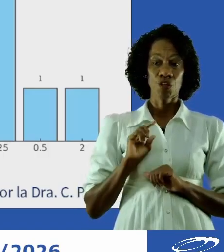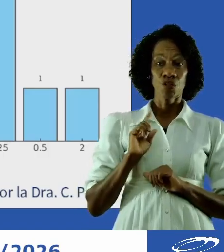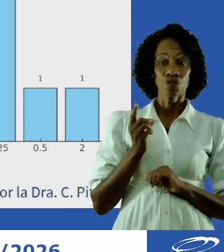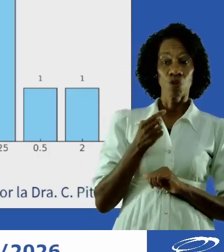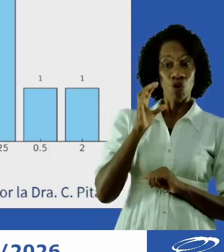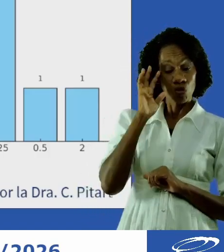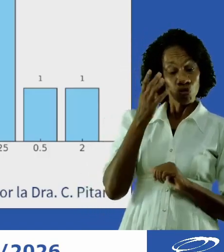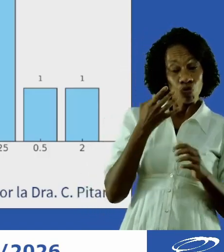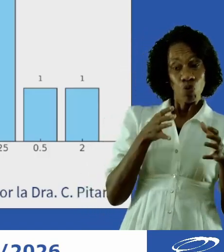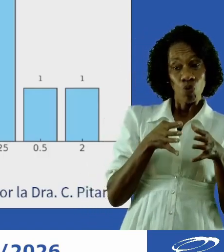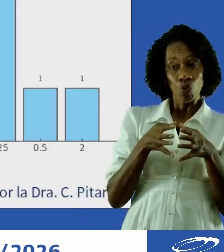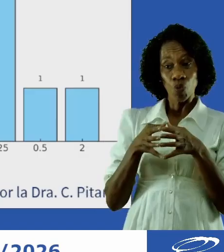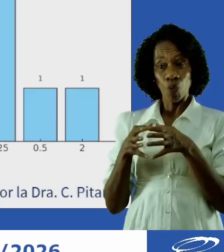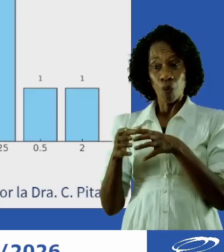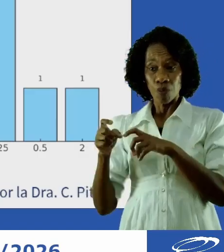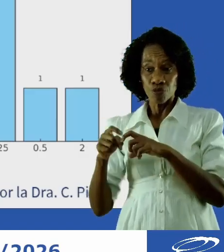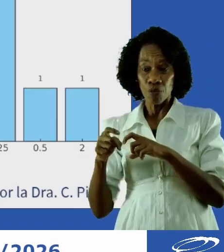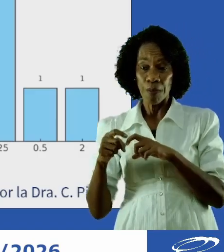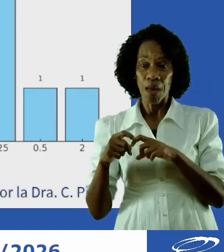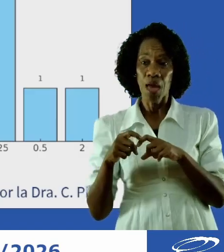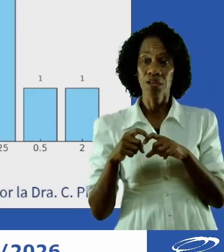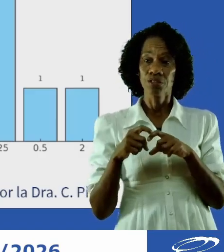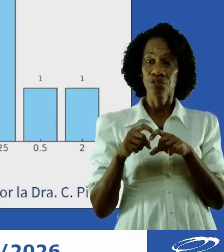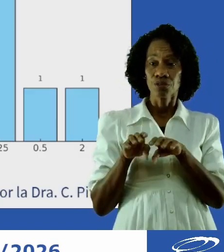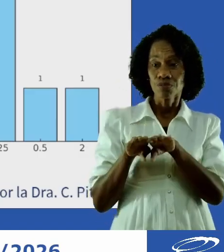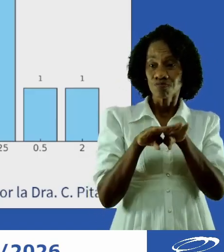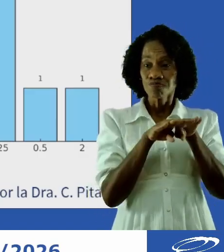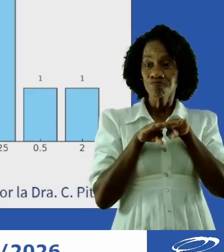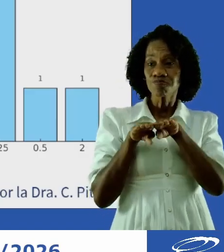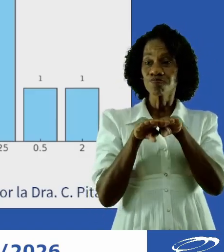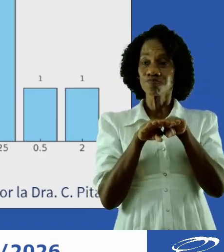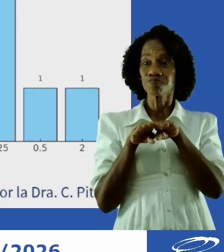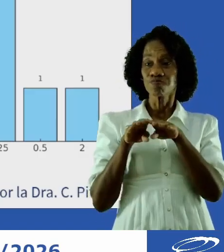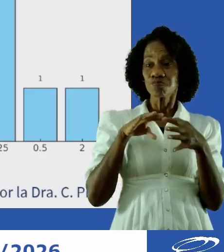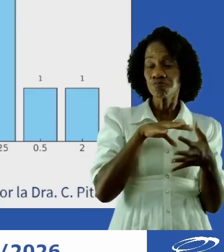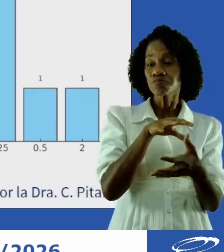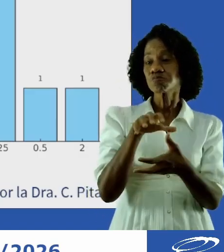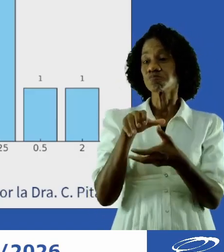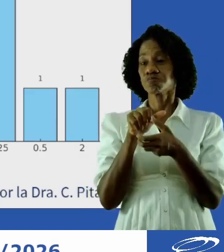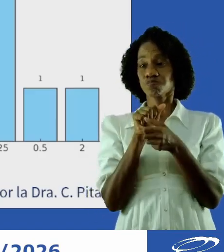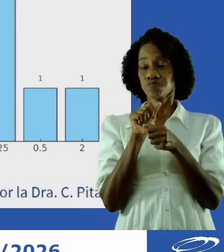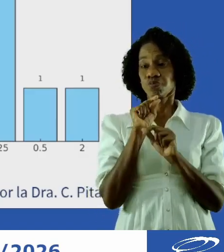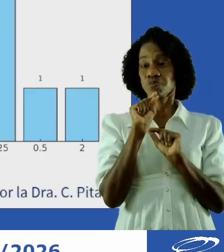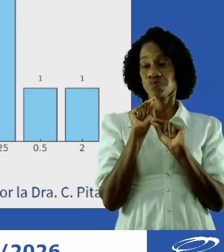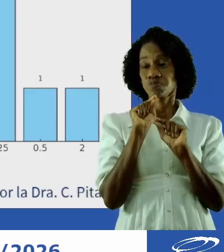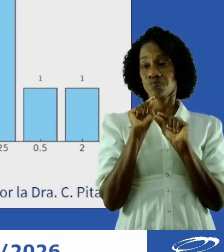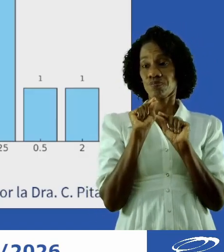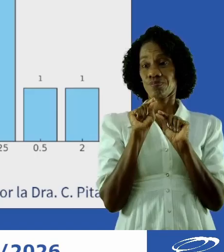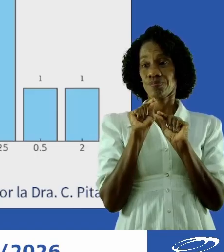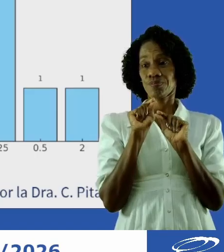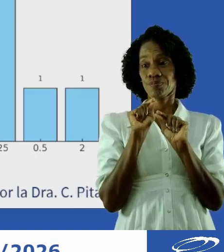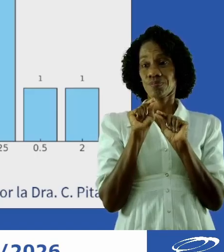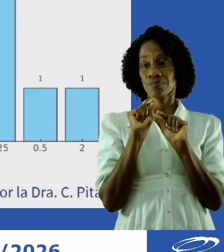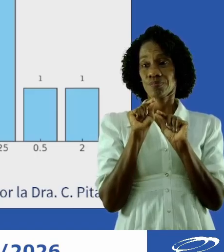in my institution, all of them with an MIC of 4 milligrams or higher, the MIC